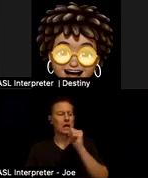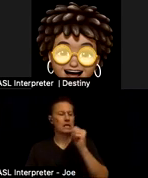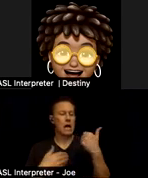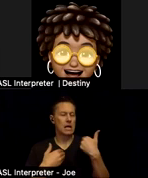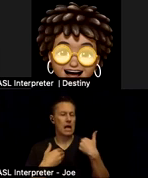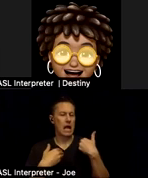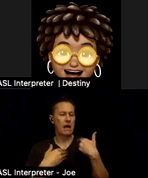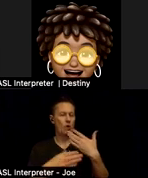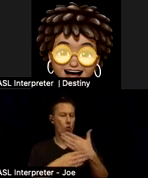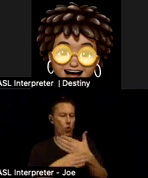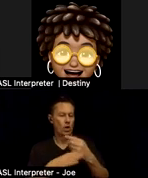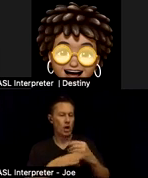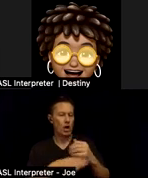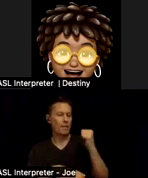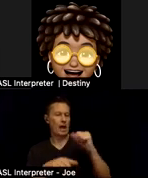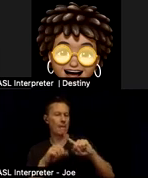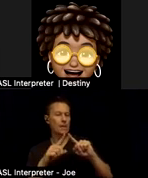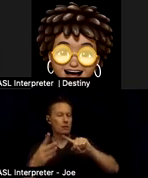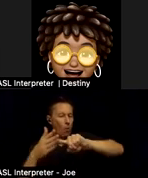the studs in the wall